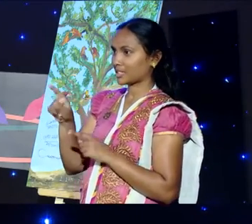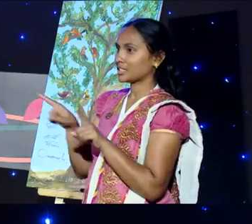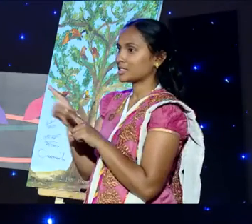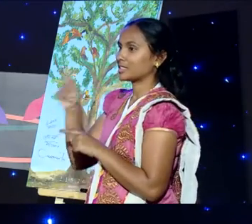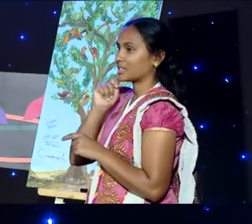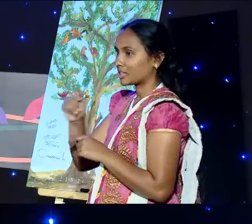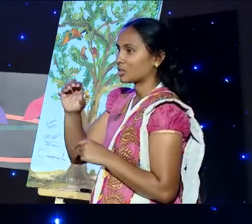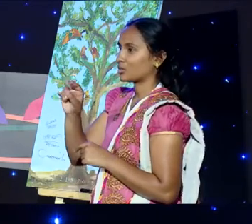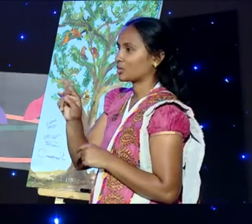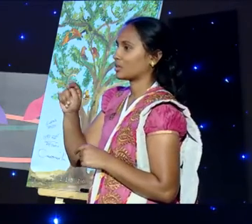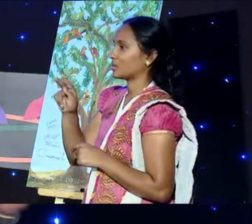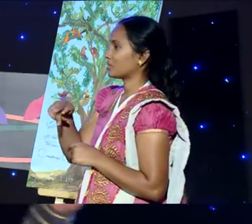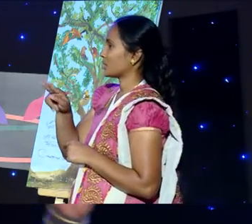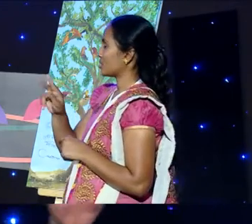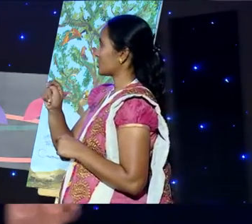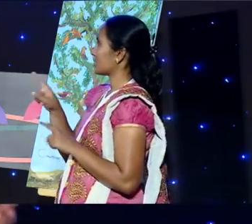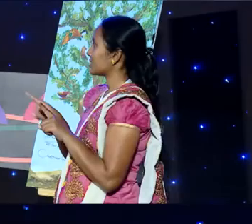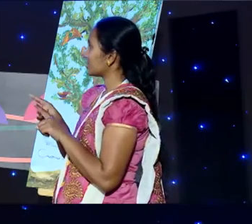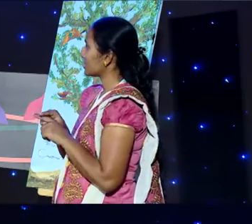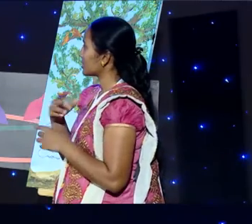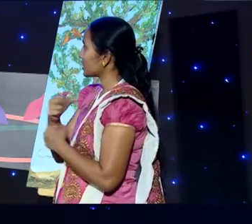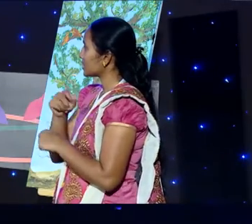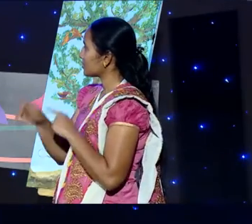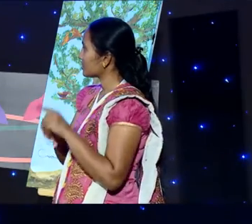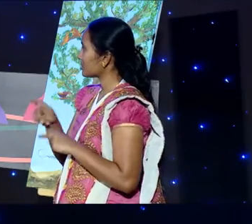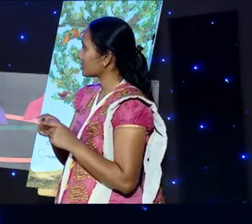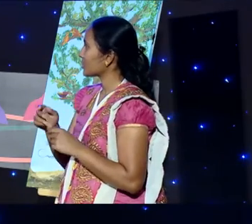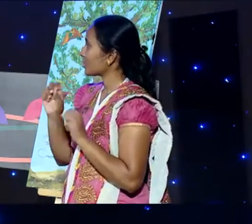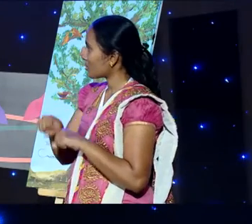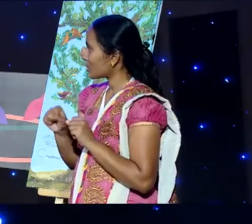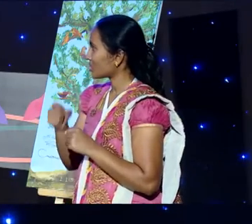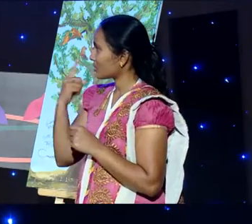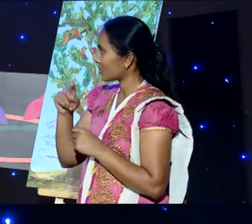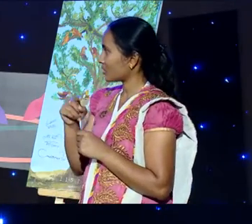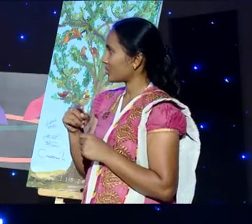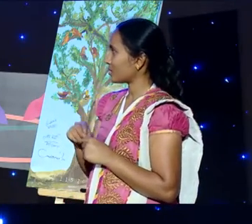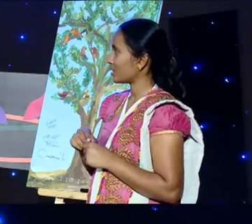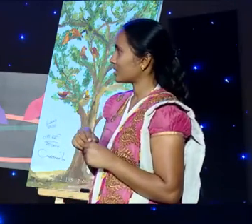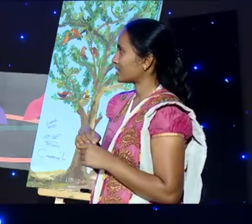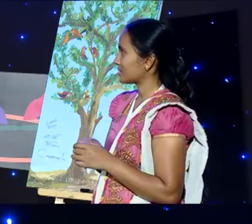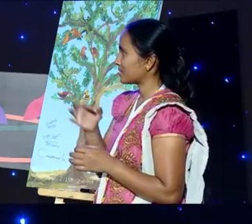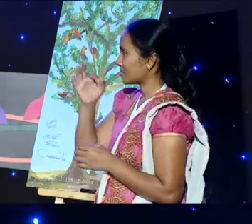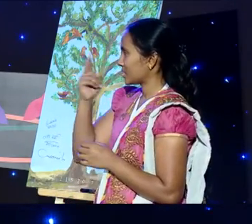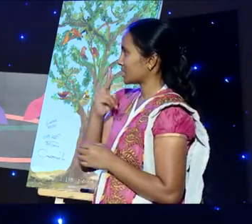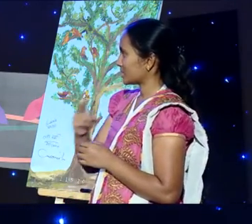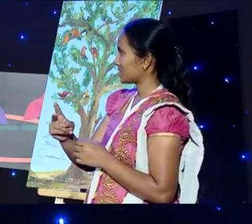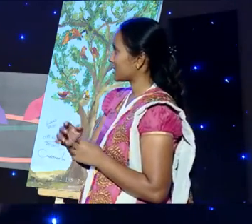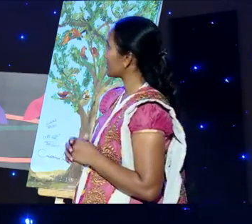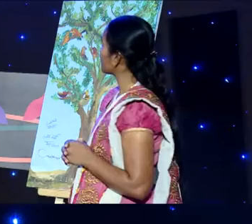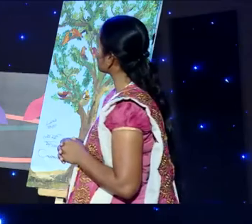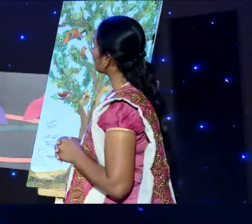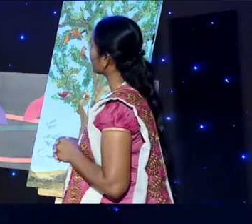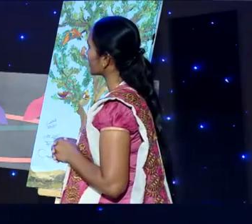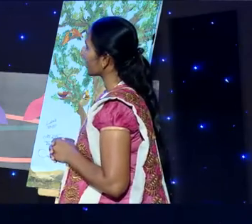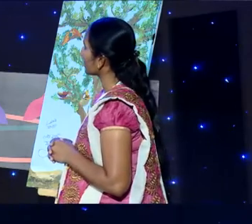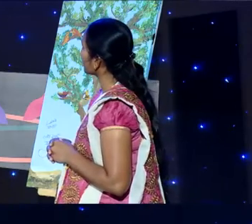people. So such kinds of possibilities are possible when first we see that everyone is, we